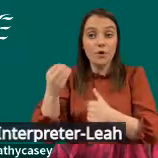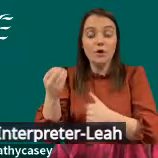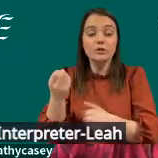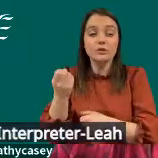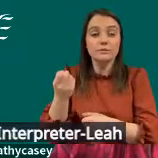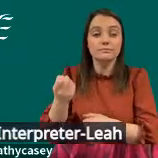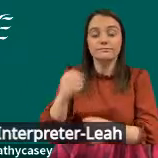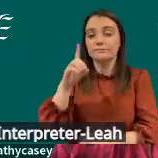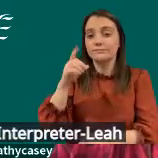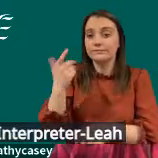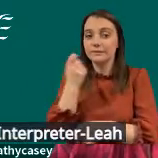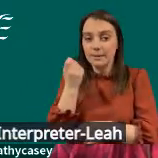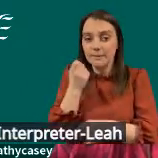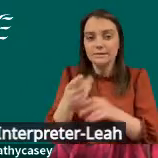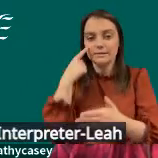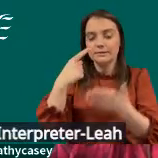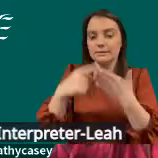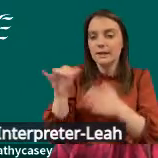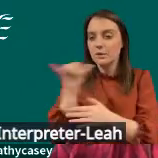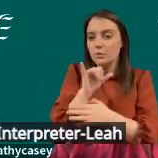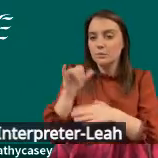decide on which one is important for you.